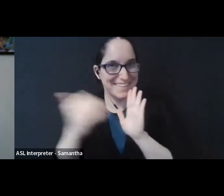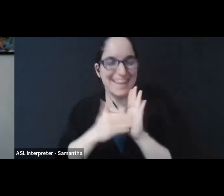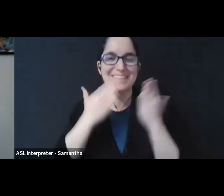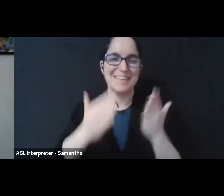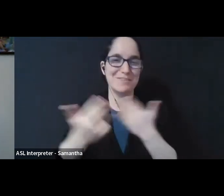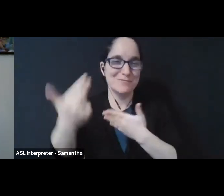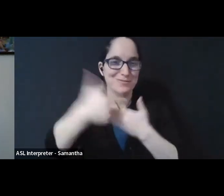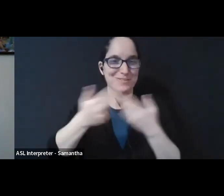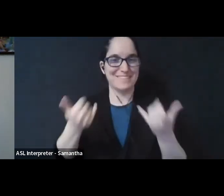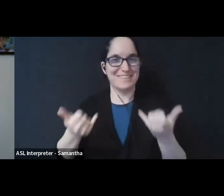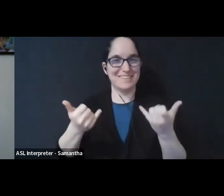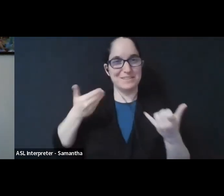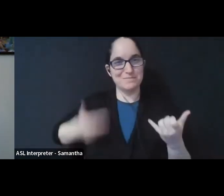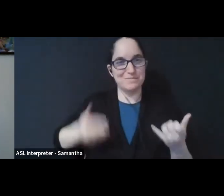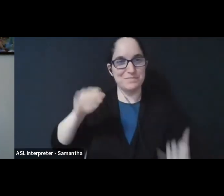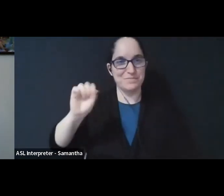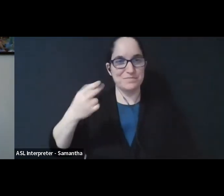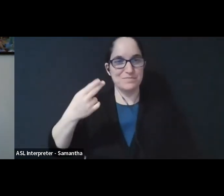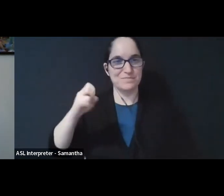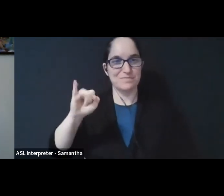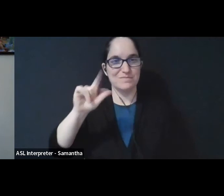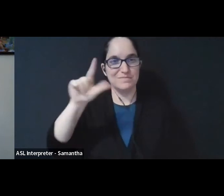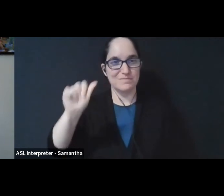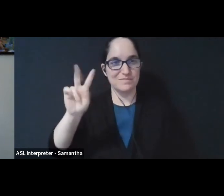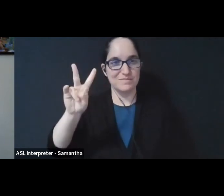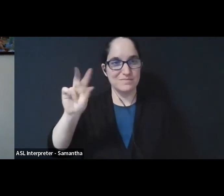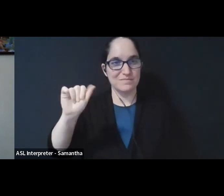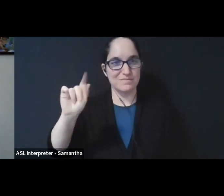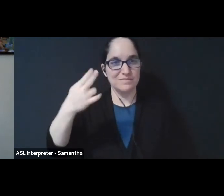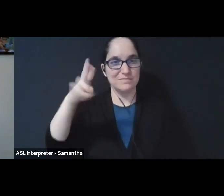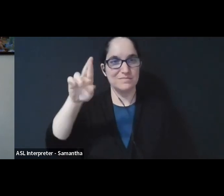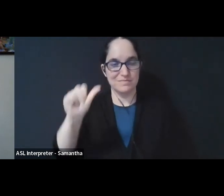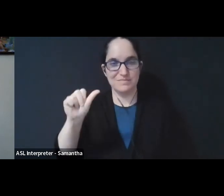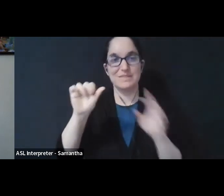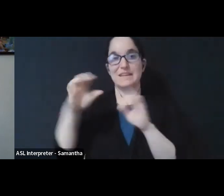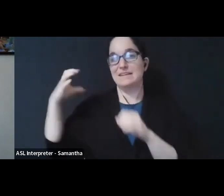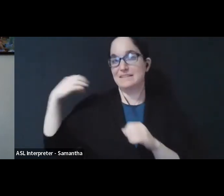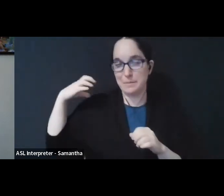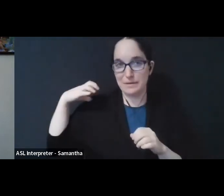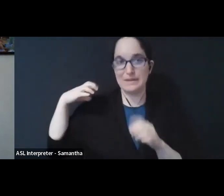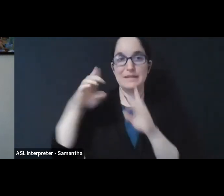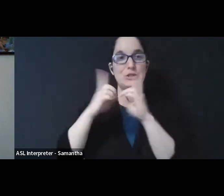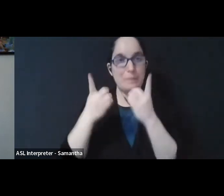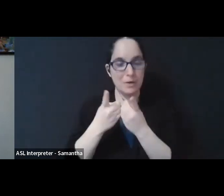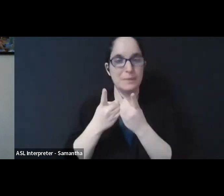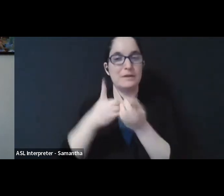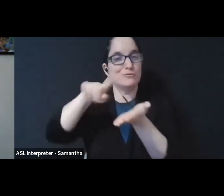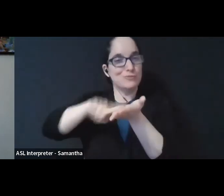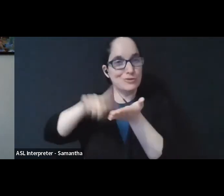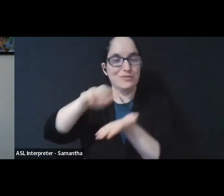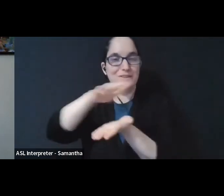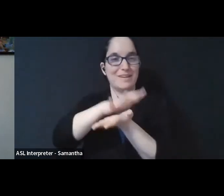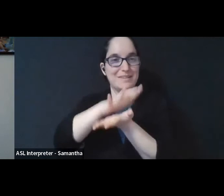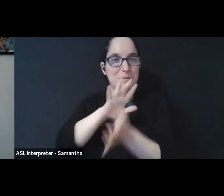us today. My name is Sheila Vakharia, and I'm the Deputy Director of the Department of Research and Academic Engagement at the Drug